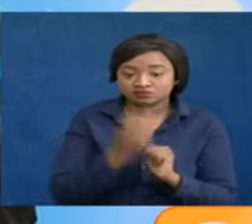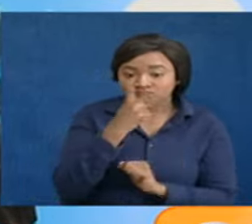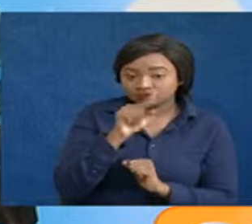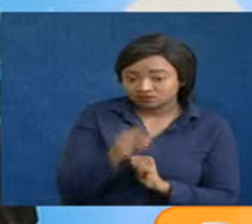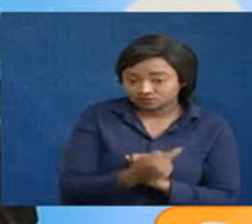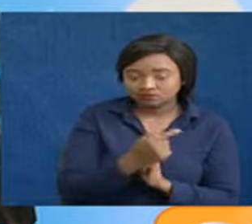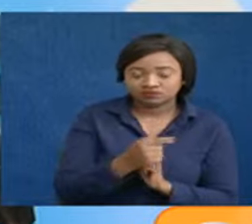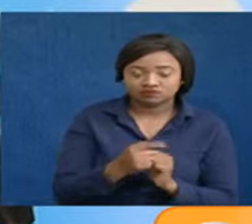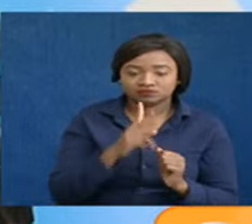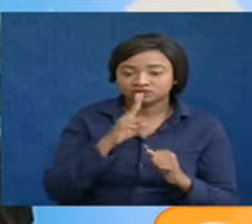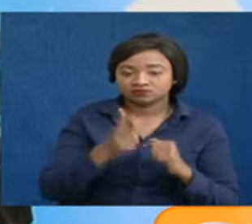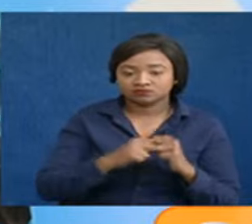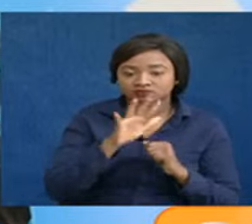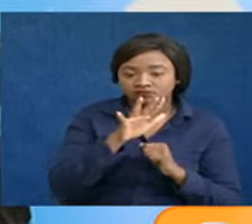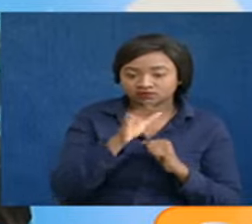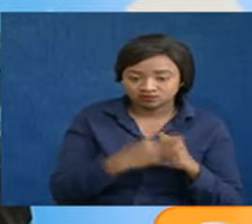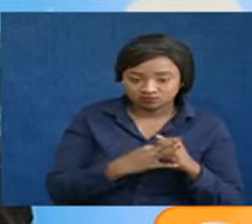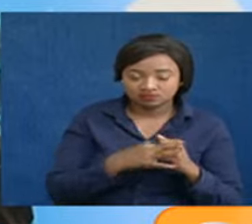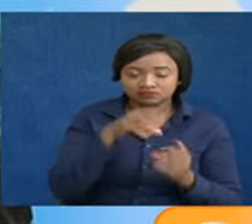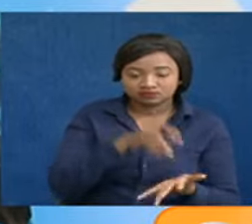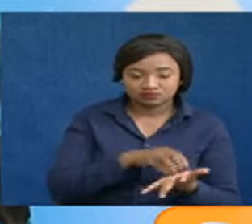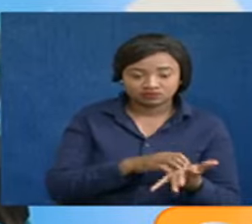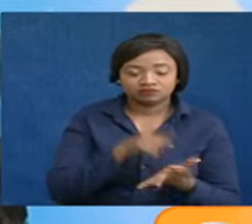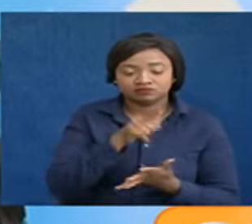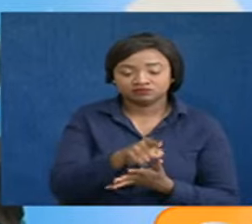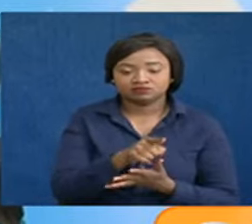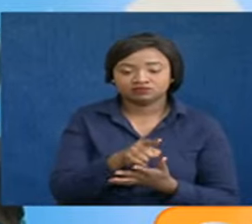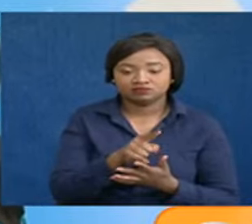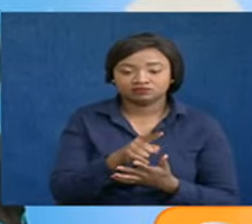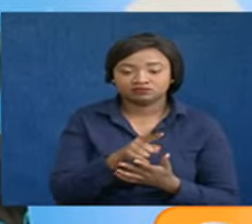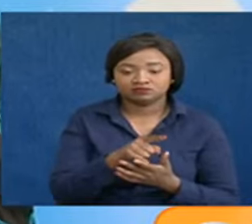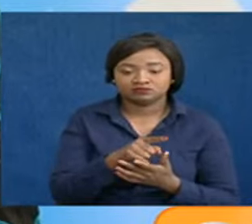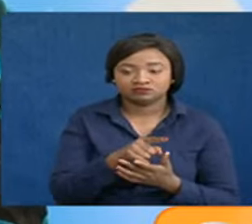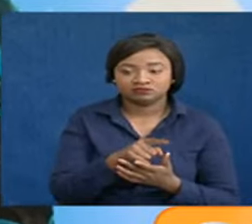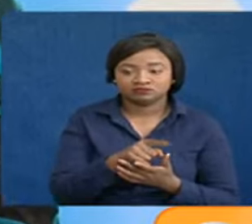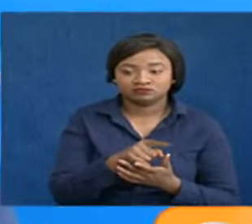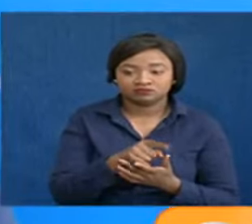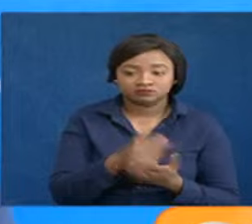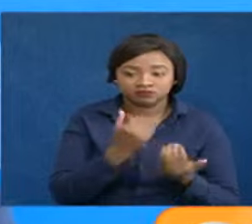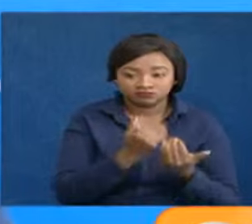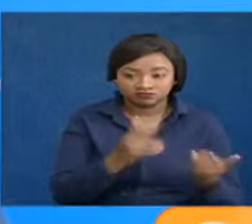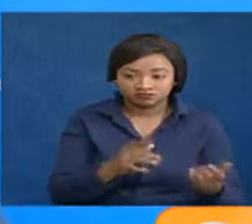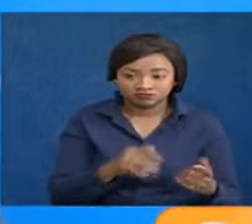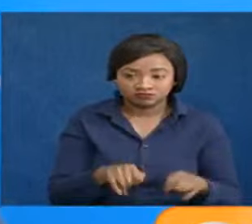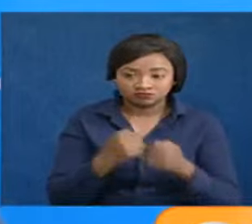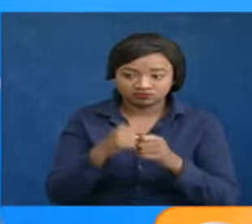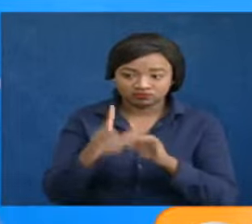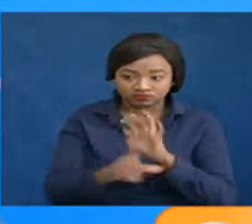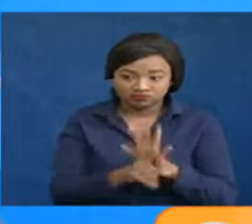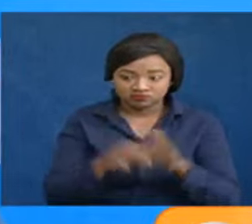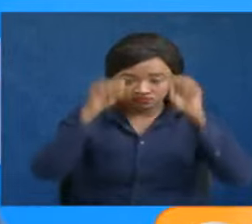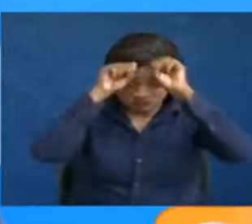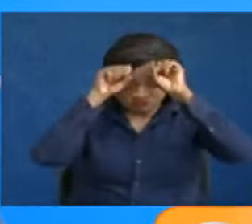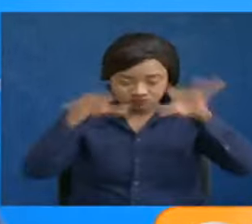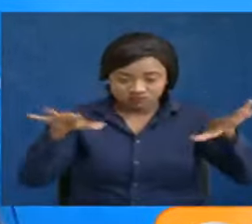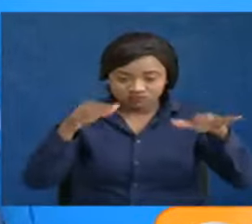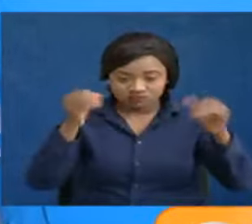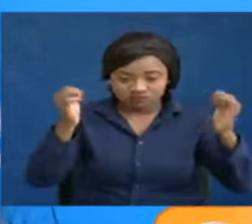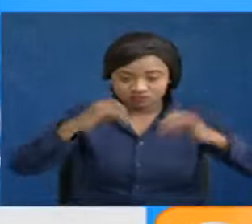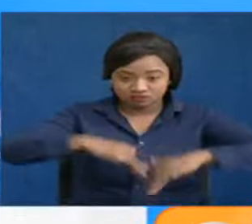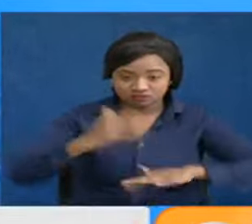14,758 cases concerning children in contact with the law. the devolution conference of last year, which